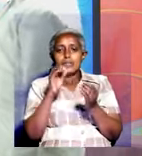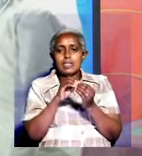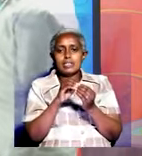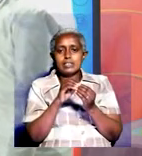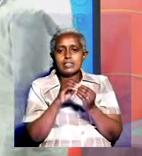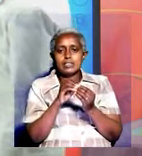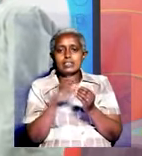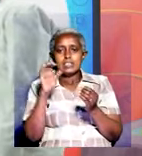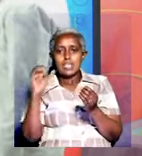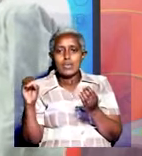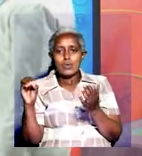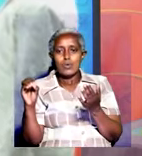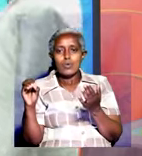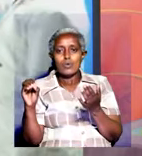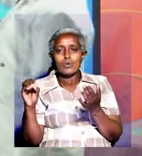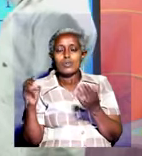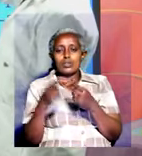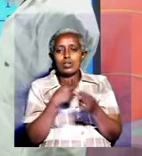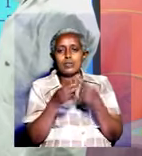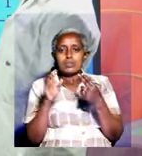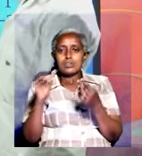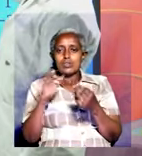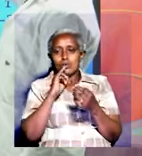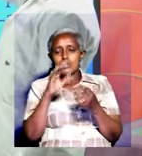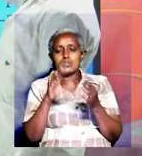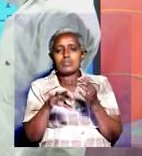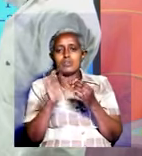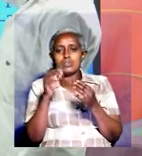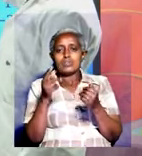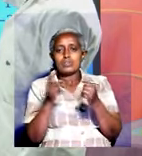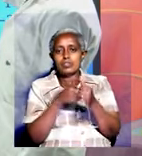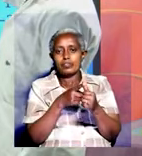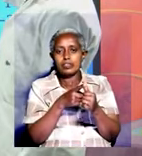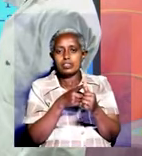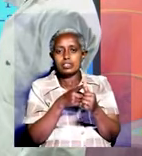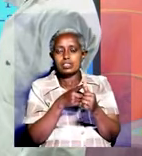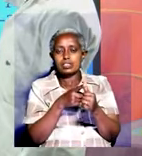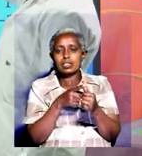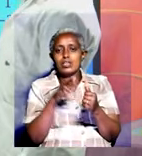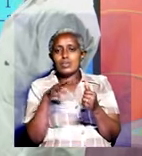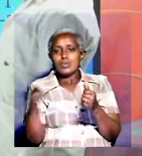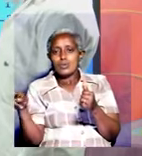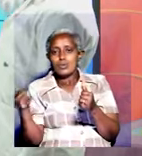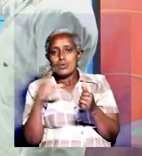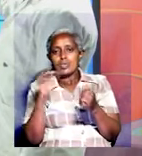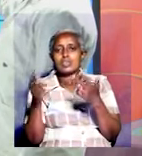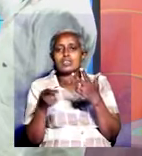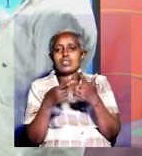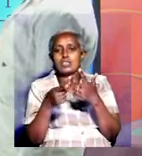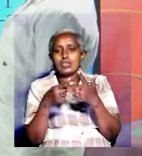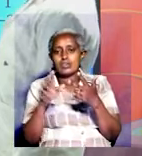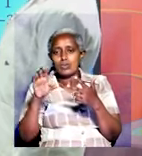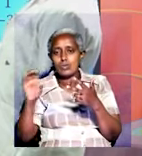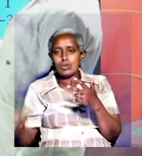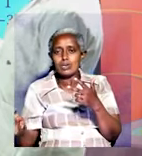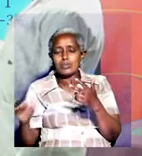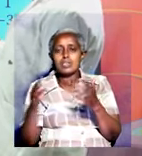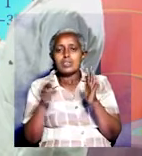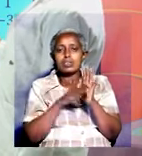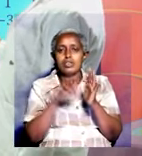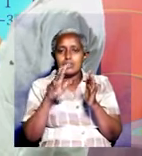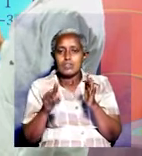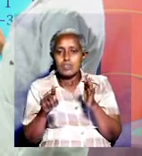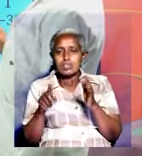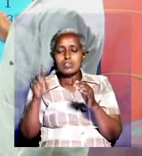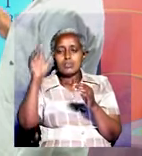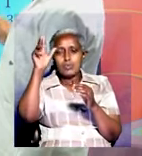Plus 0 times 0 is found on the first row and third column. So negative 1, the